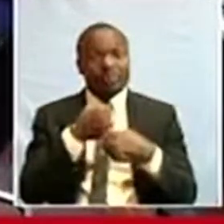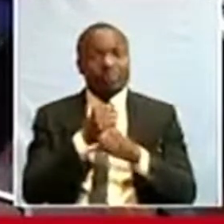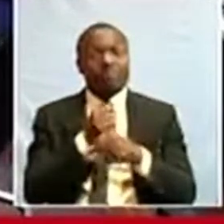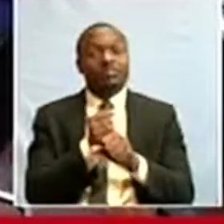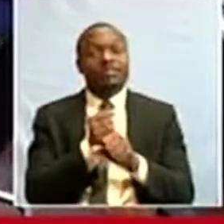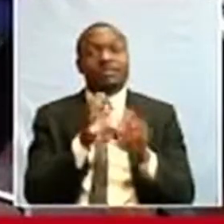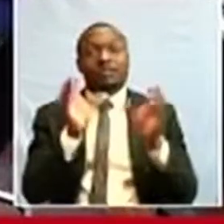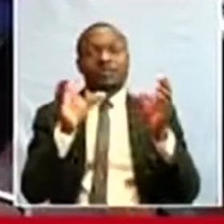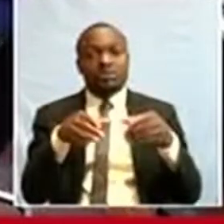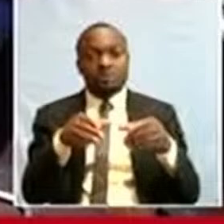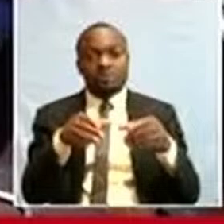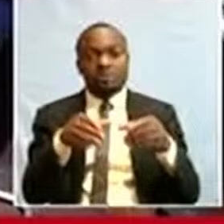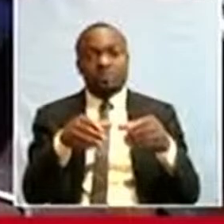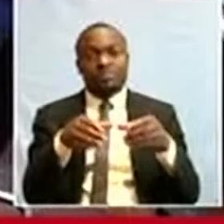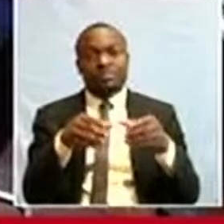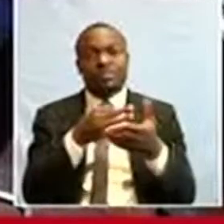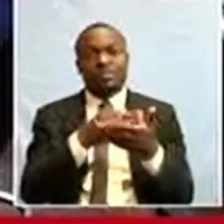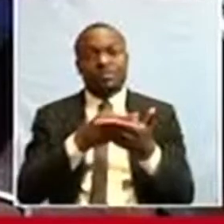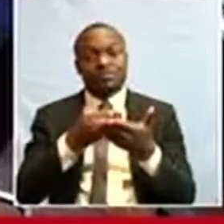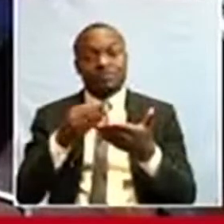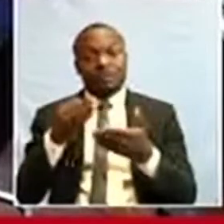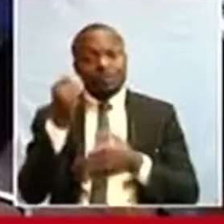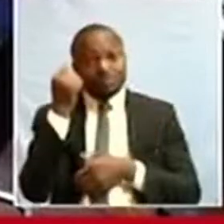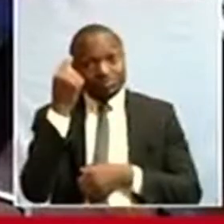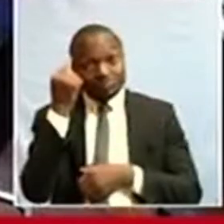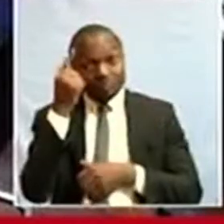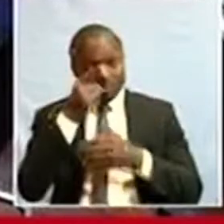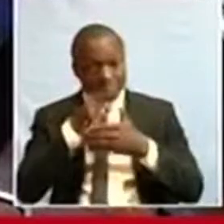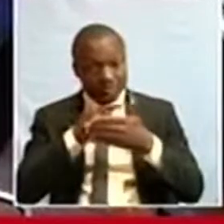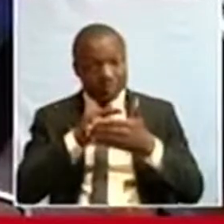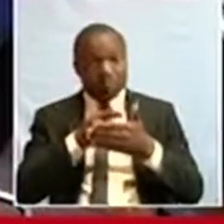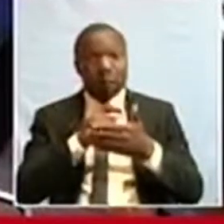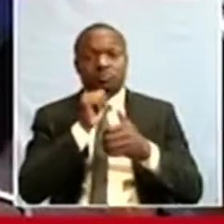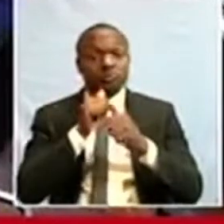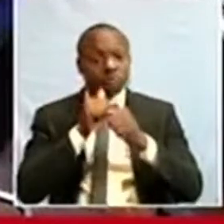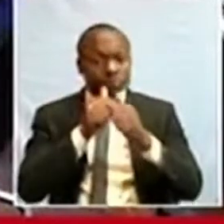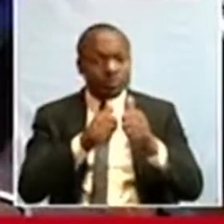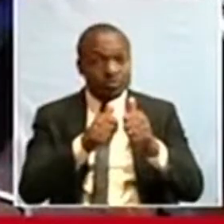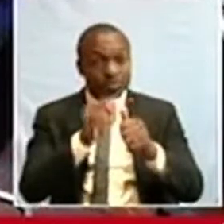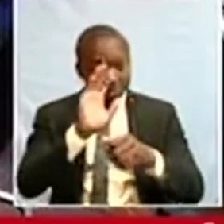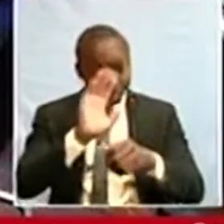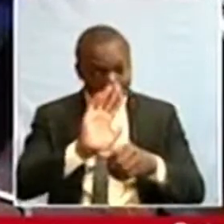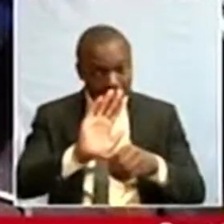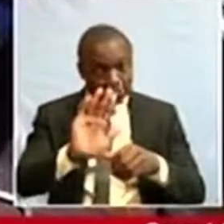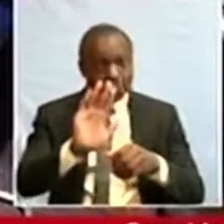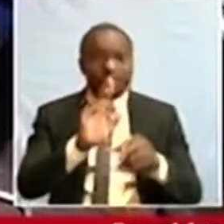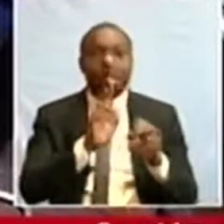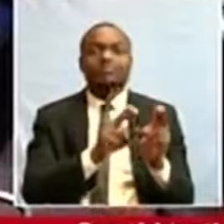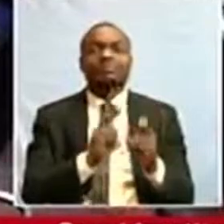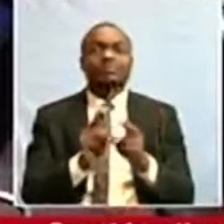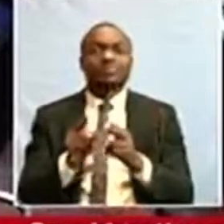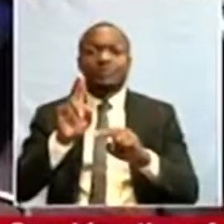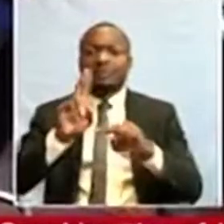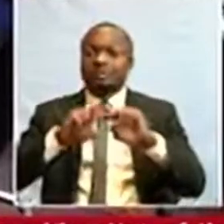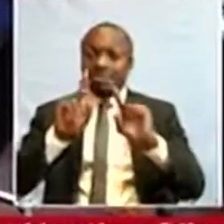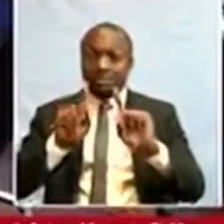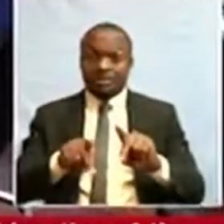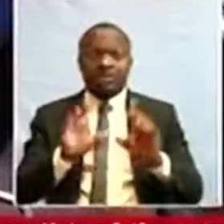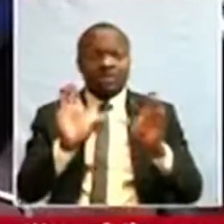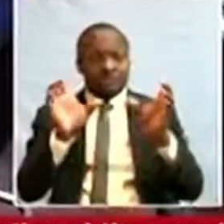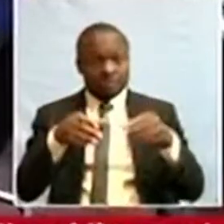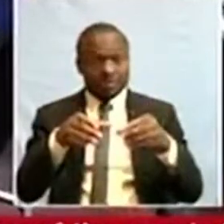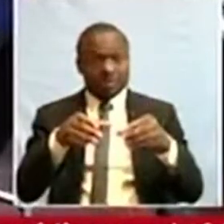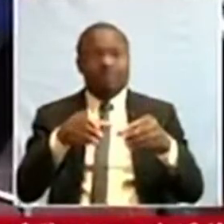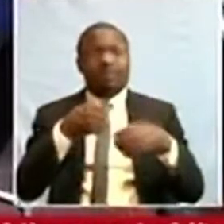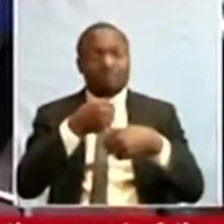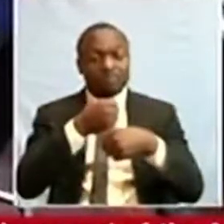sea, not to follow what you intend to respond to the query. So, Mr. Chairman, I think the committee will need to